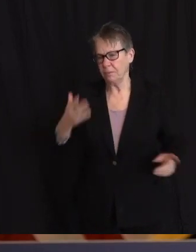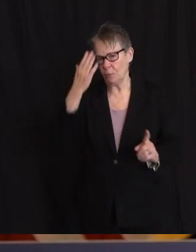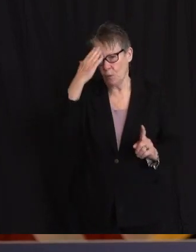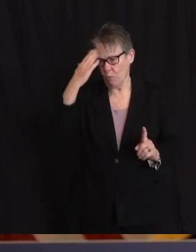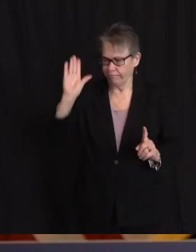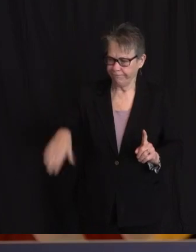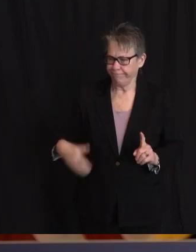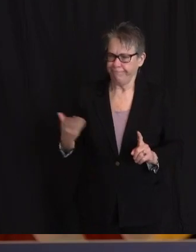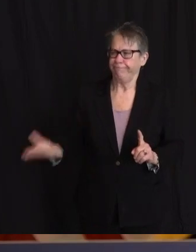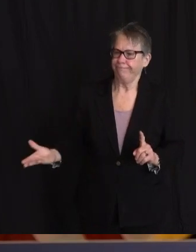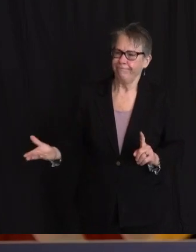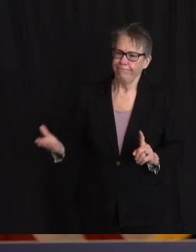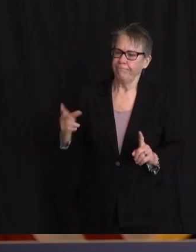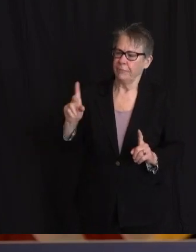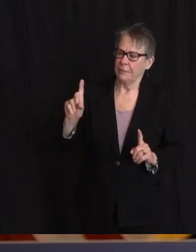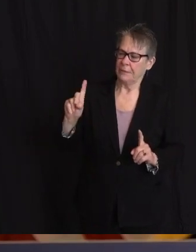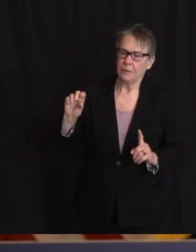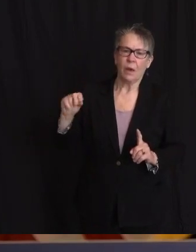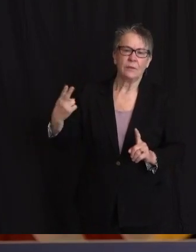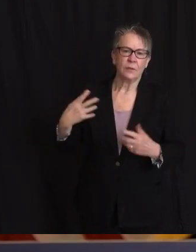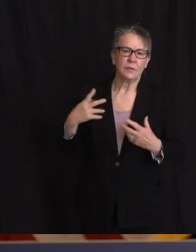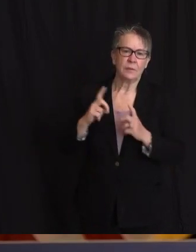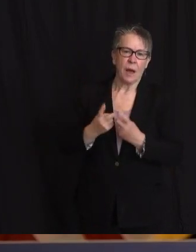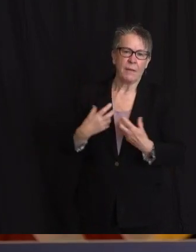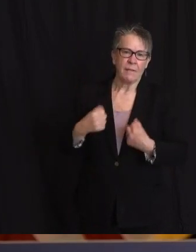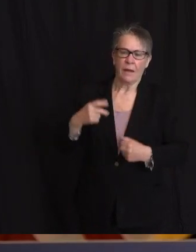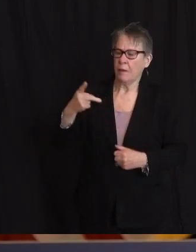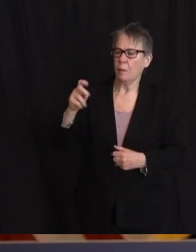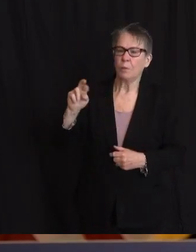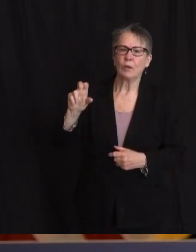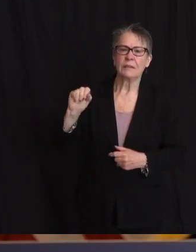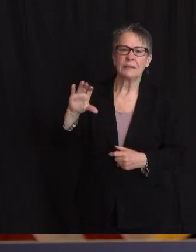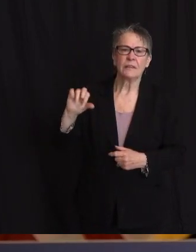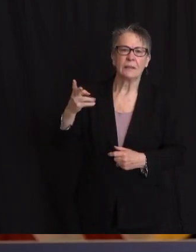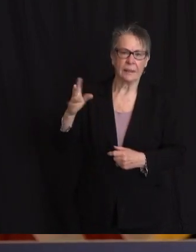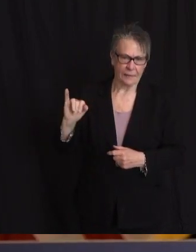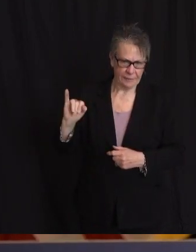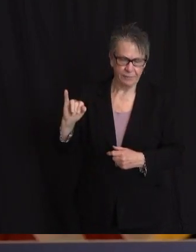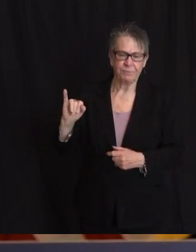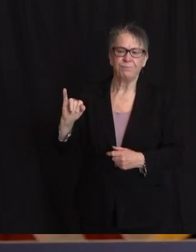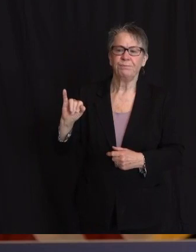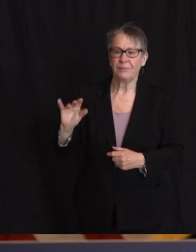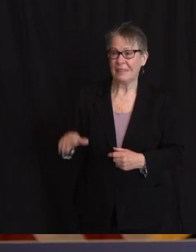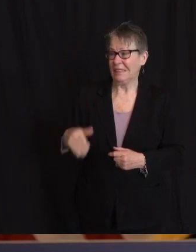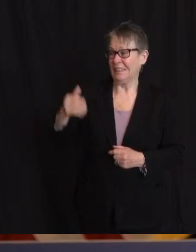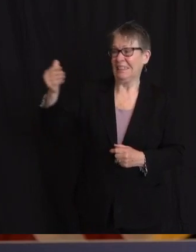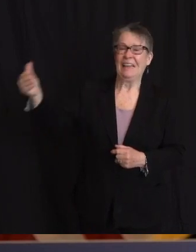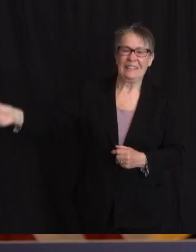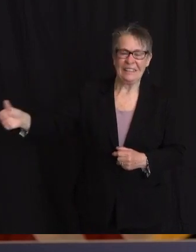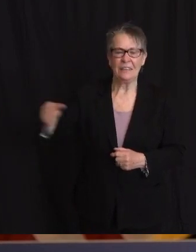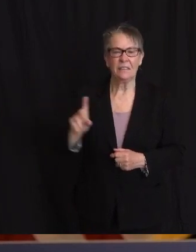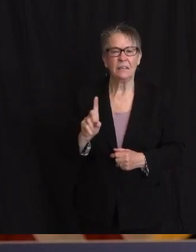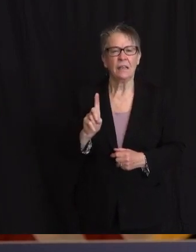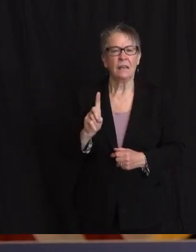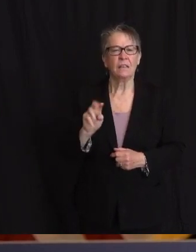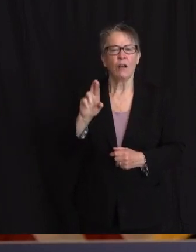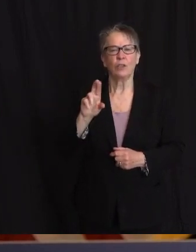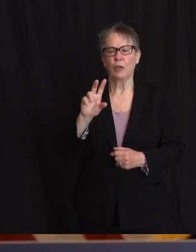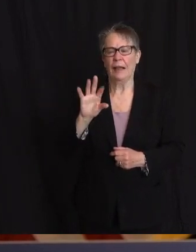Judy Persichelli. Judy, as always. To her right, Communicable Disease Service Medical Director in the Department of Health. Again, does not really